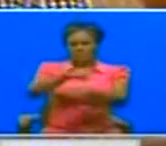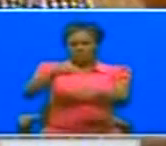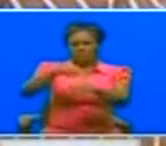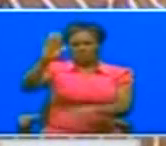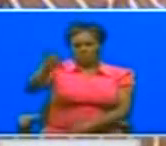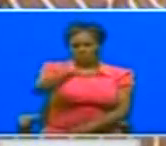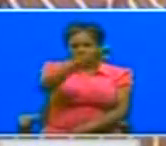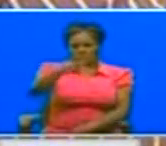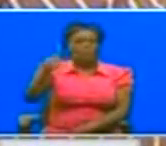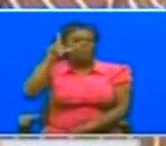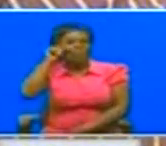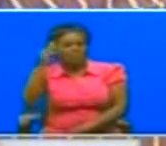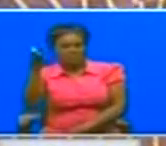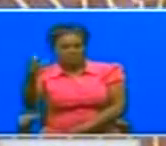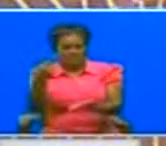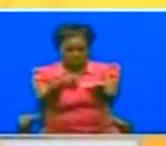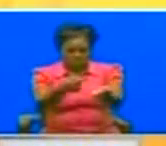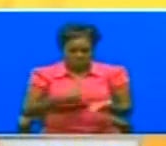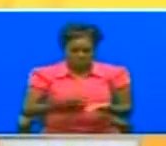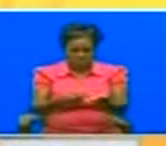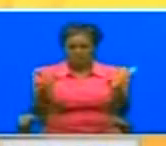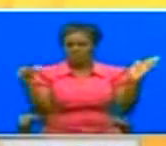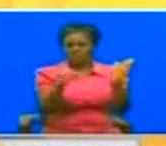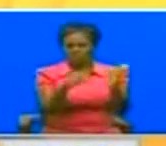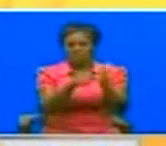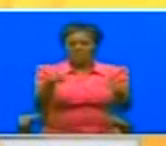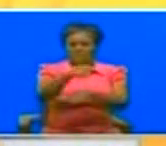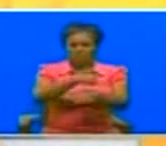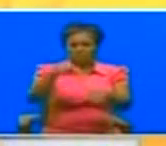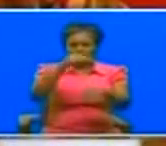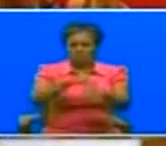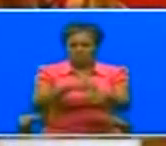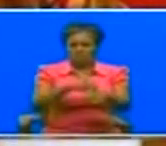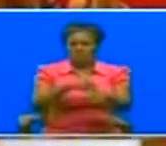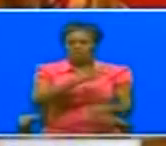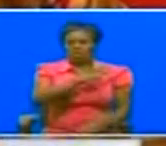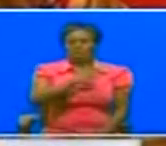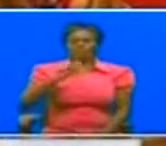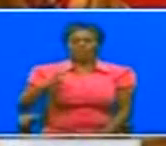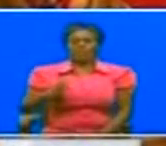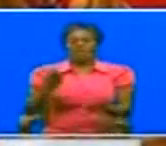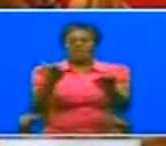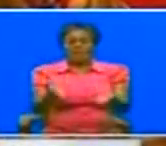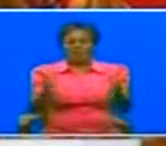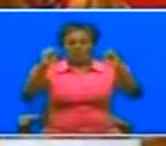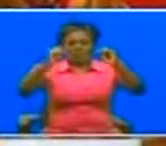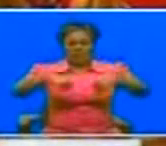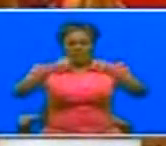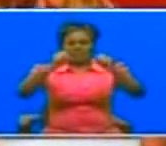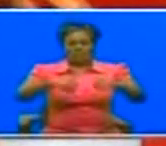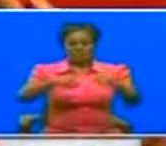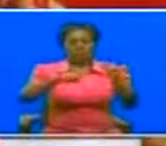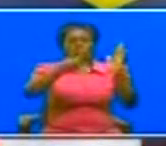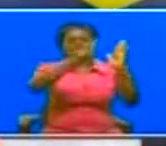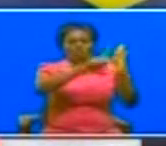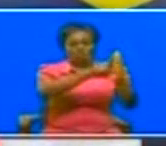Mombasa, deliberating on the cattle rustling menace as they met the National Cohesion and Integration Commission. They now agree on the need to amend the law